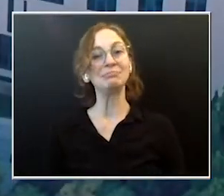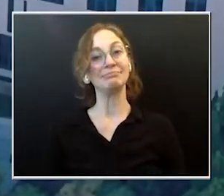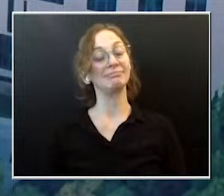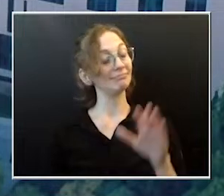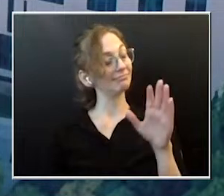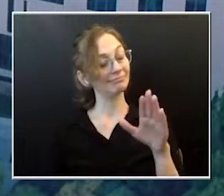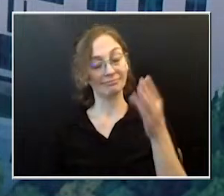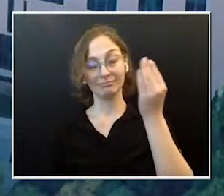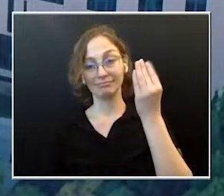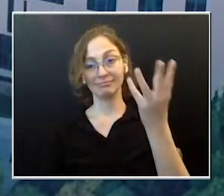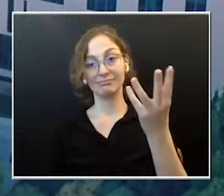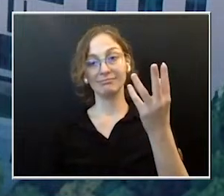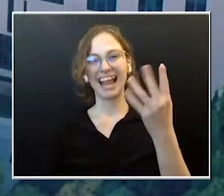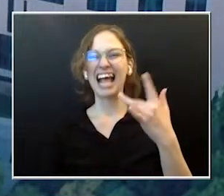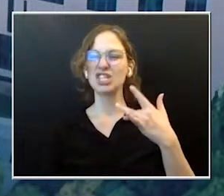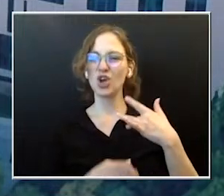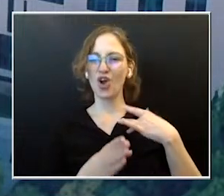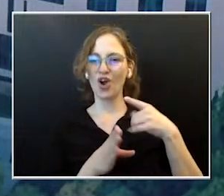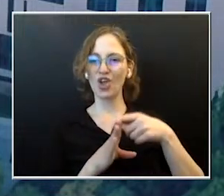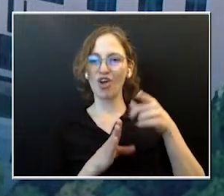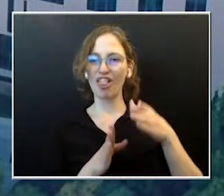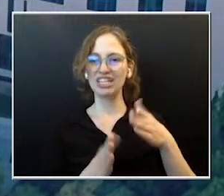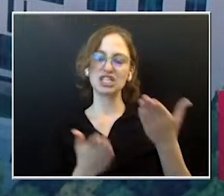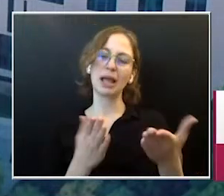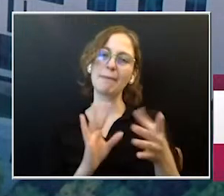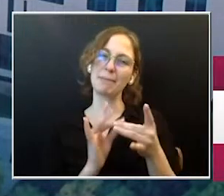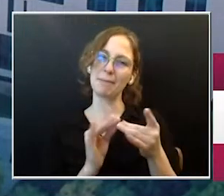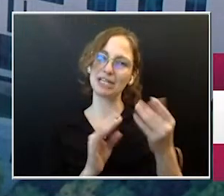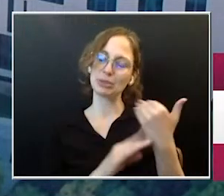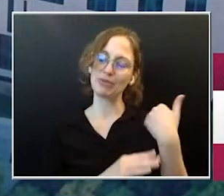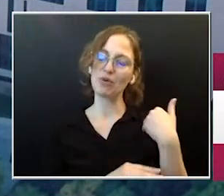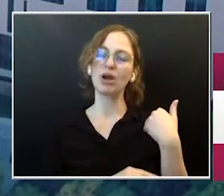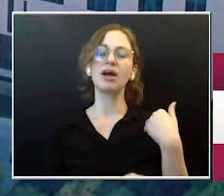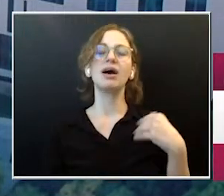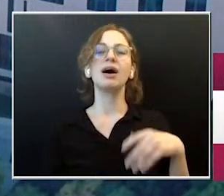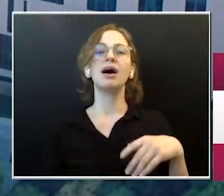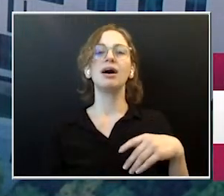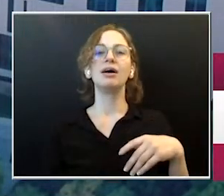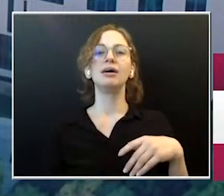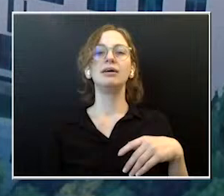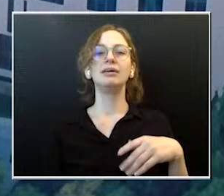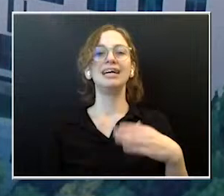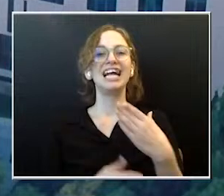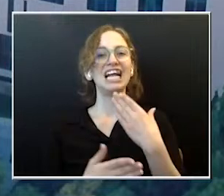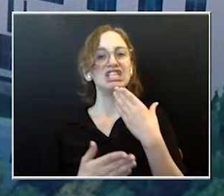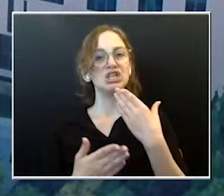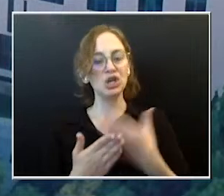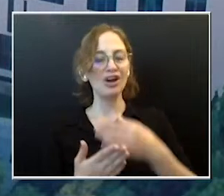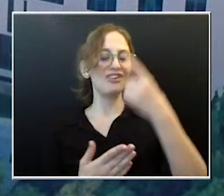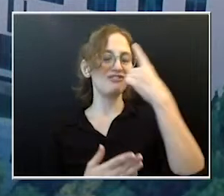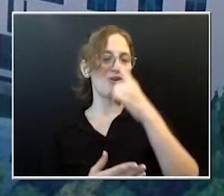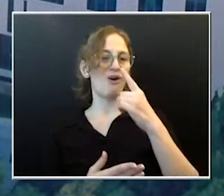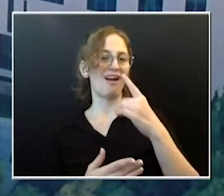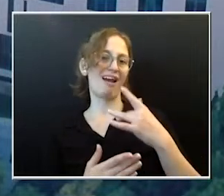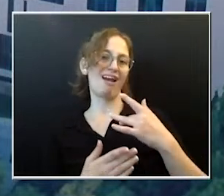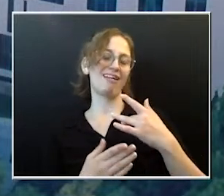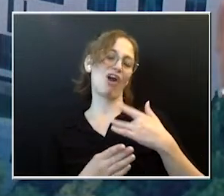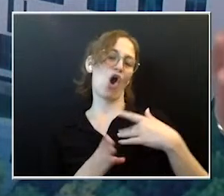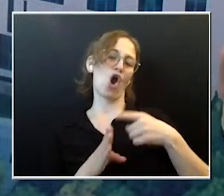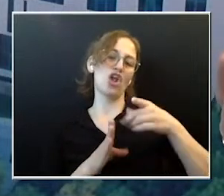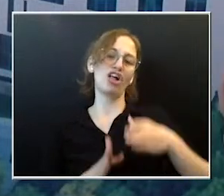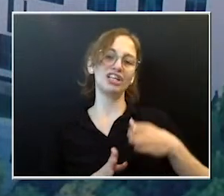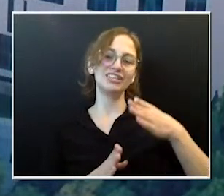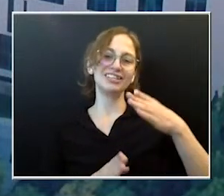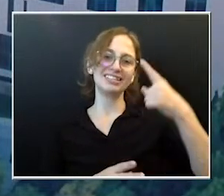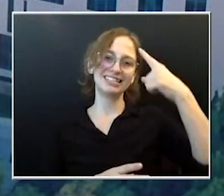might have mentioned this to you before. It's good for a cardiologist to think the patient has a big heart, but that's different from telling them they have an